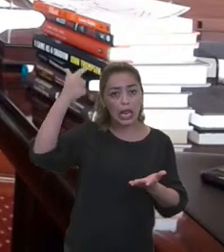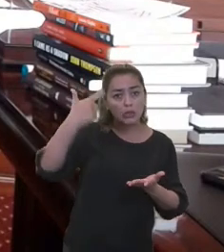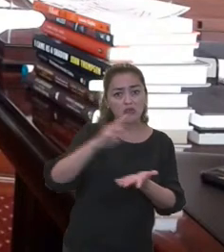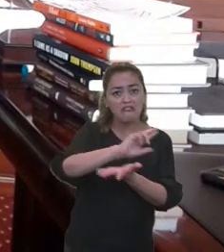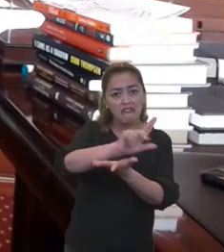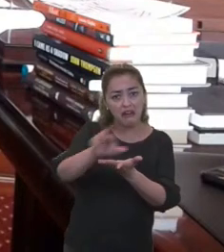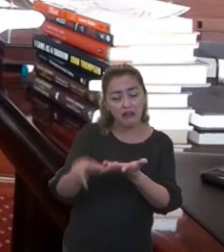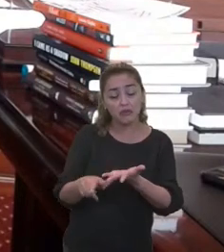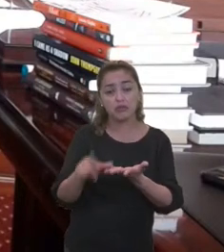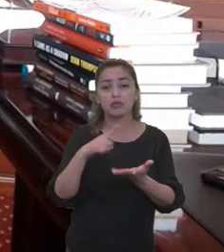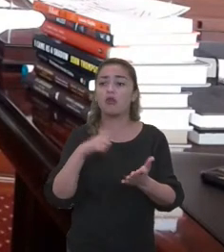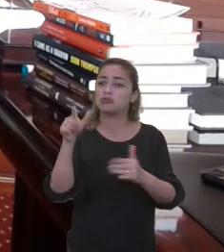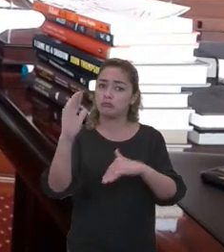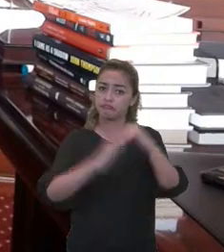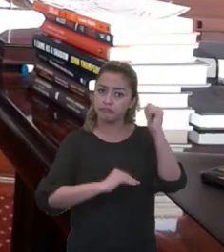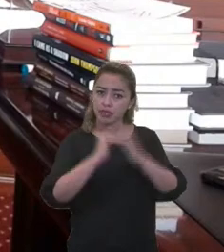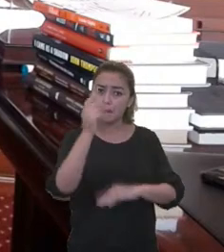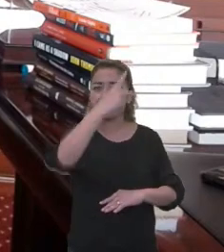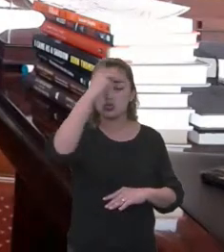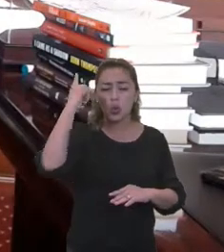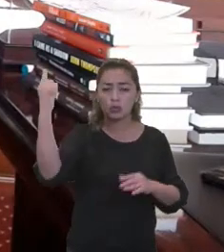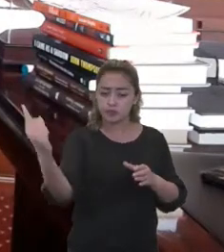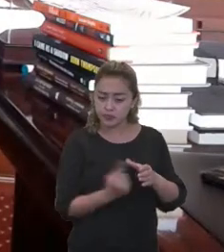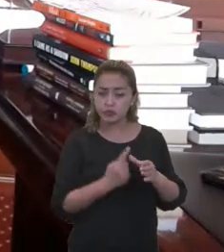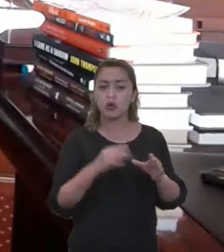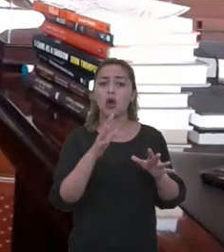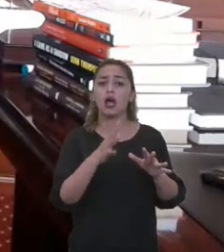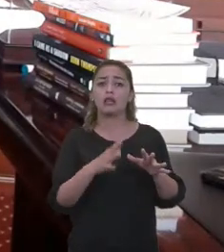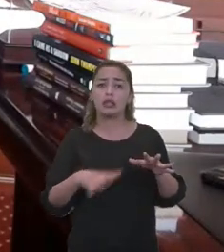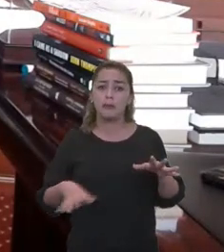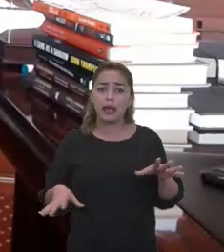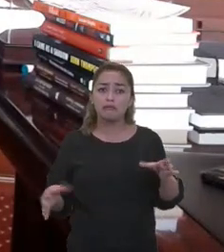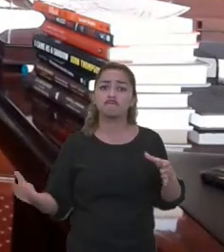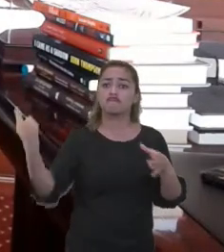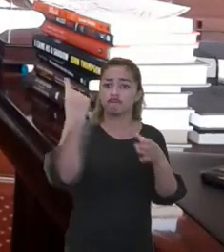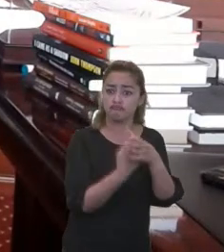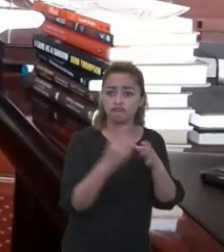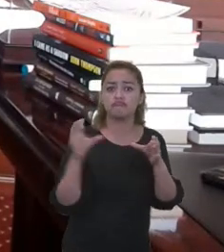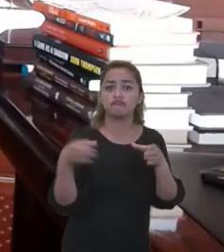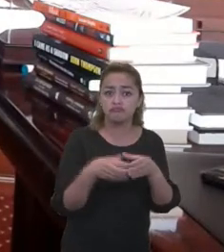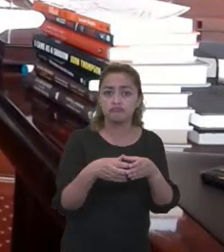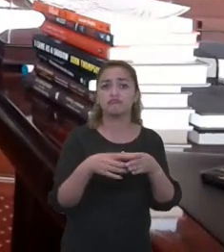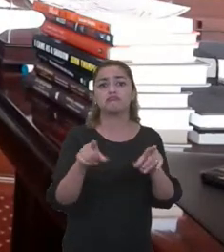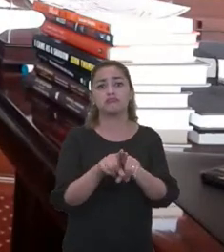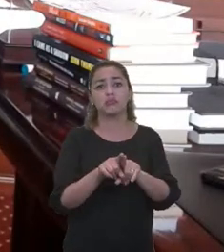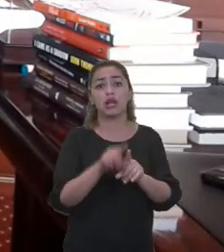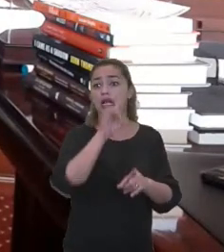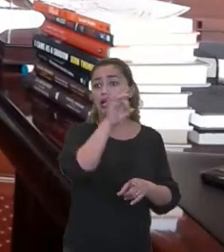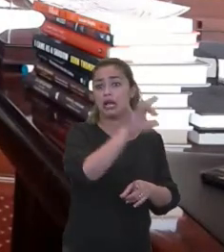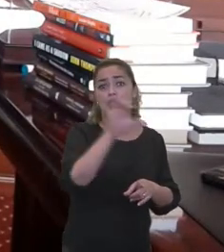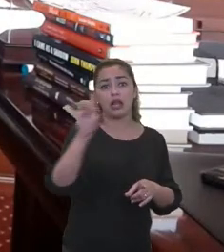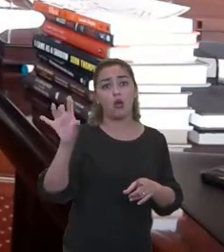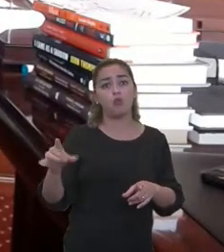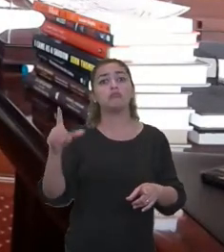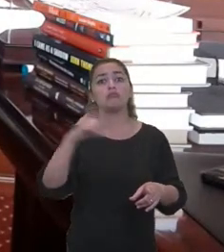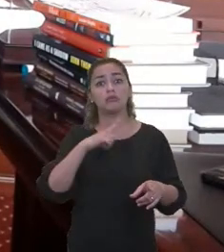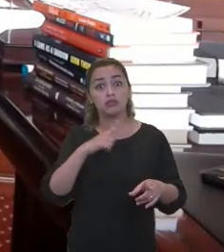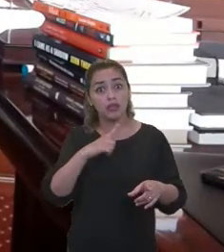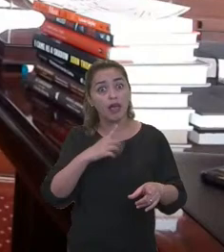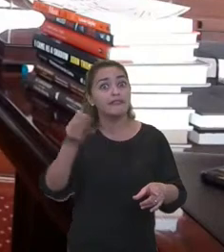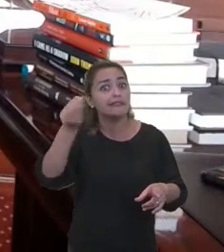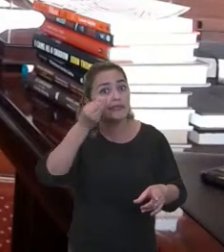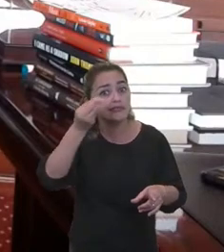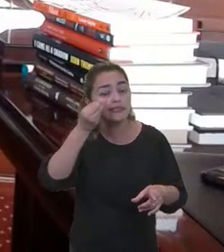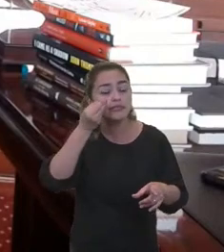and inclusive and make sure that you are making sure everybody has a chance to succeed, and that your problem-solving